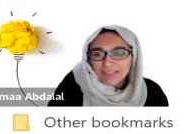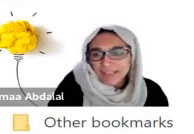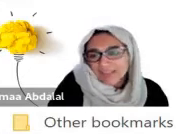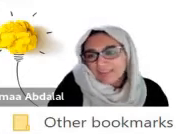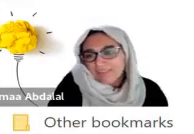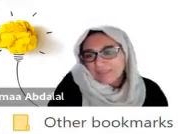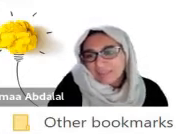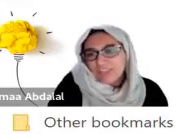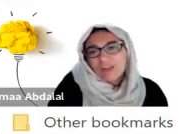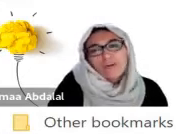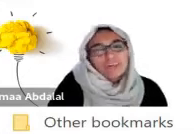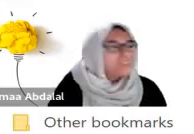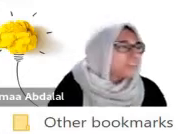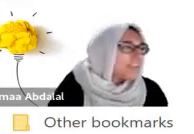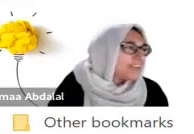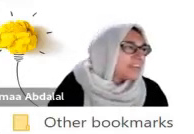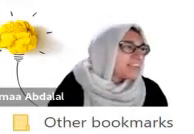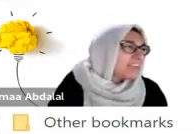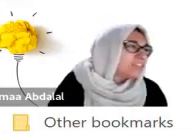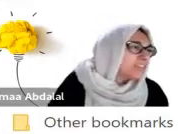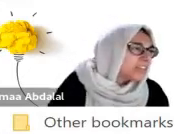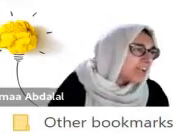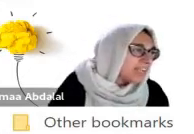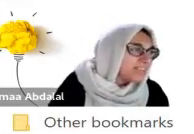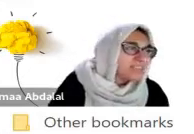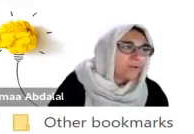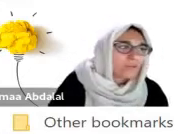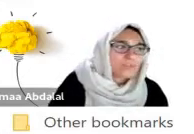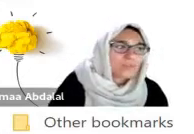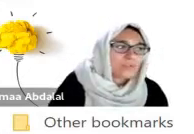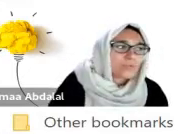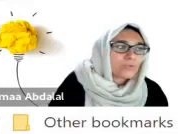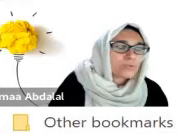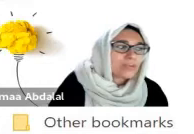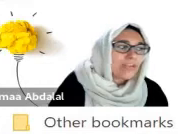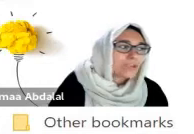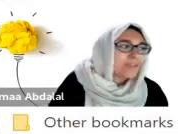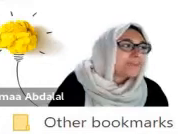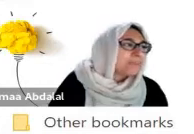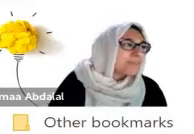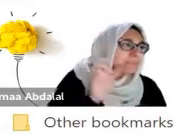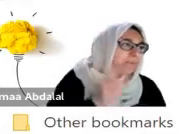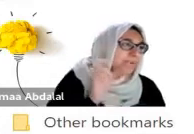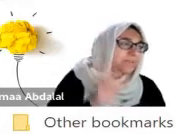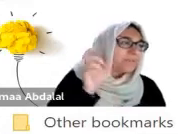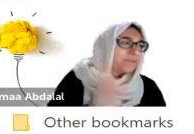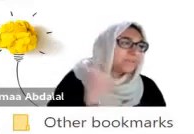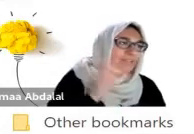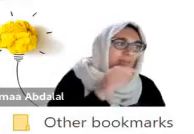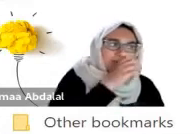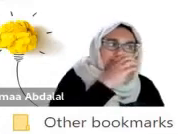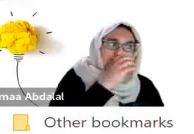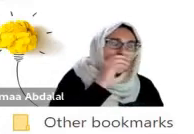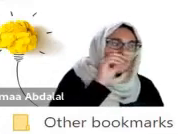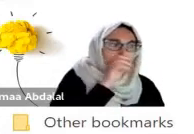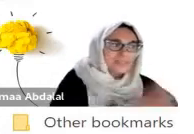We planned like a dull monitor and like a natural light. He also like to have 5 minute